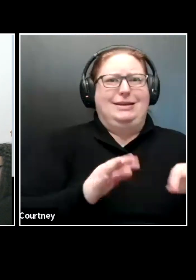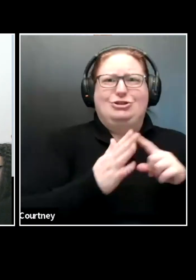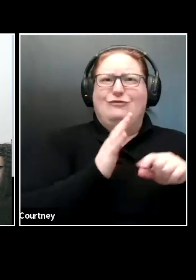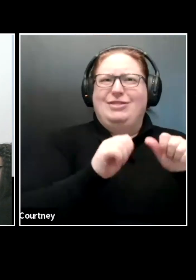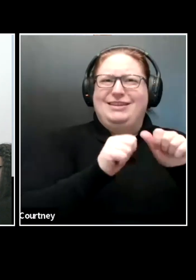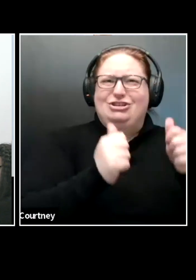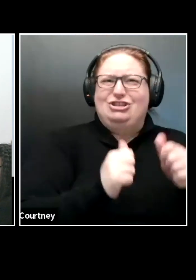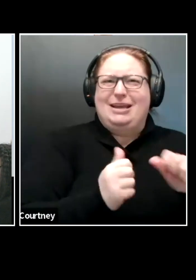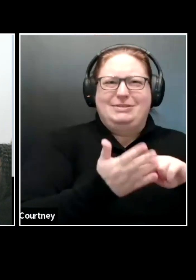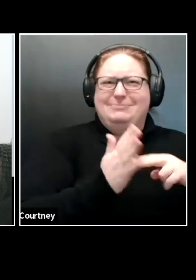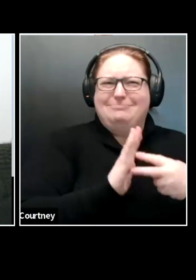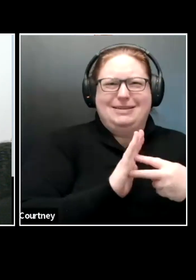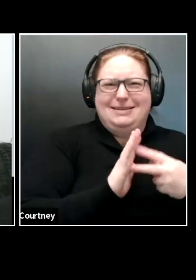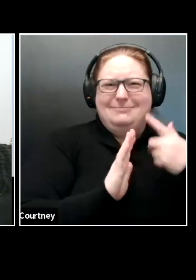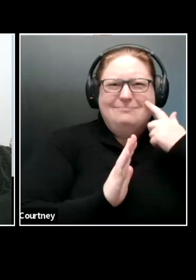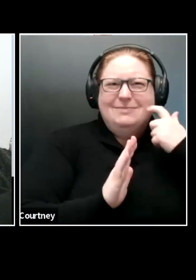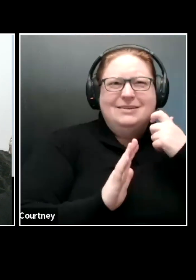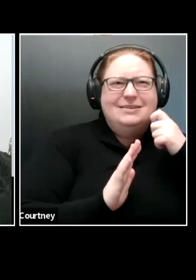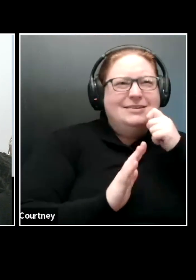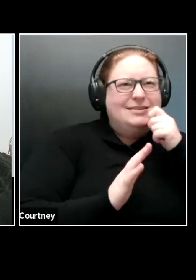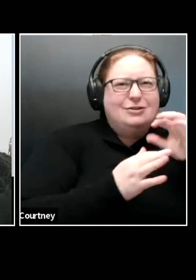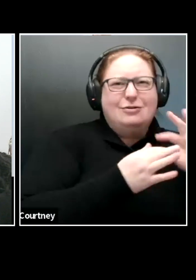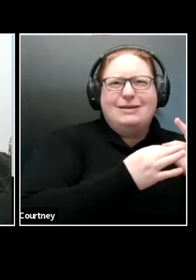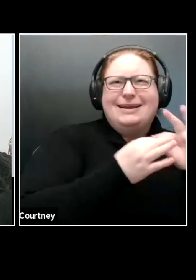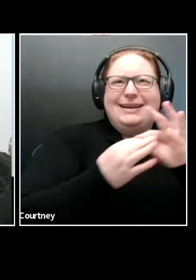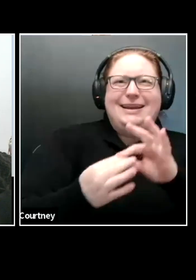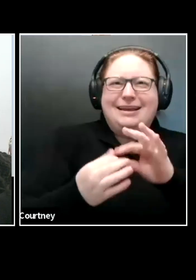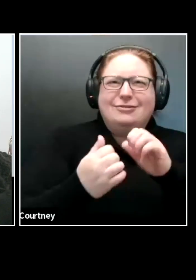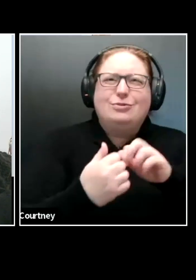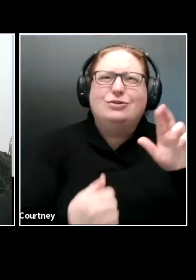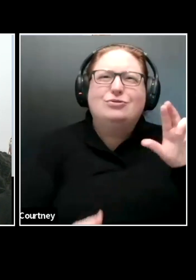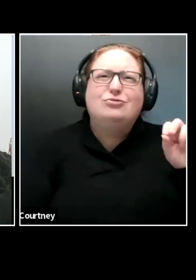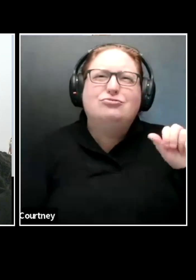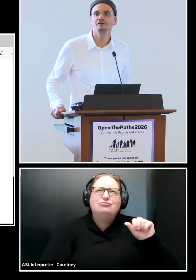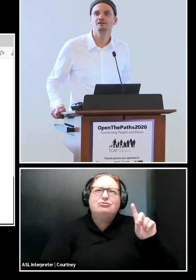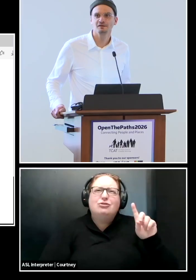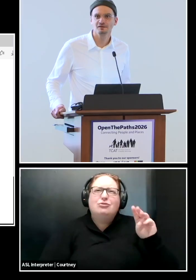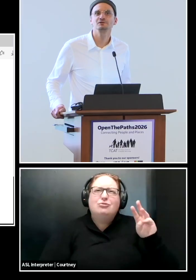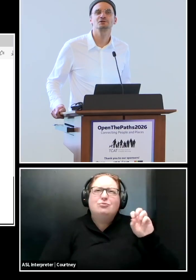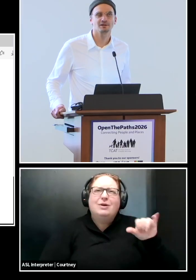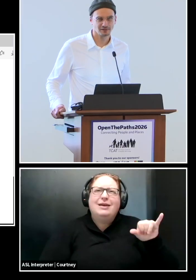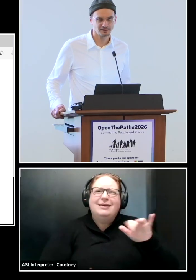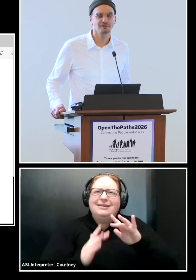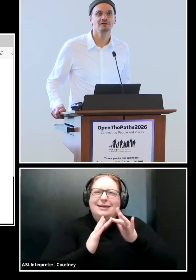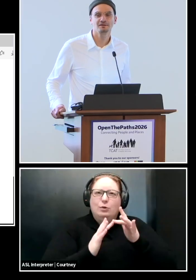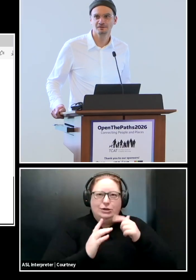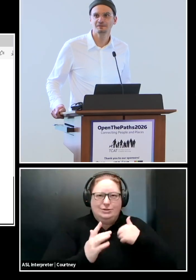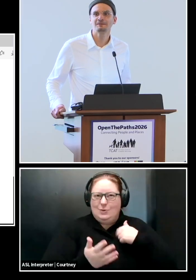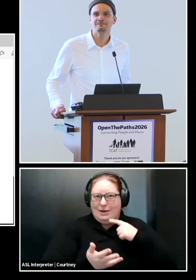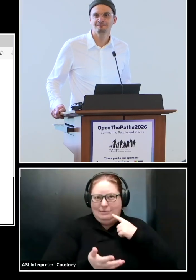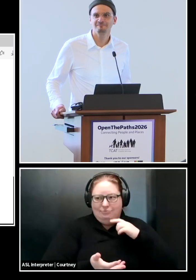don't relate to a roadway network. Sure. And so I'm confused. Sure,